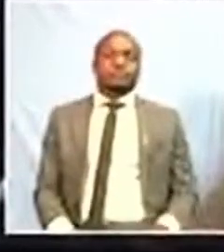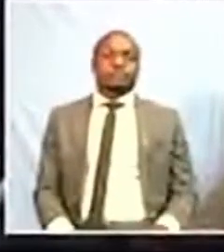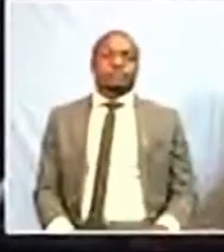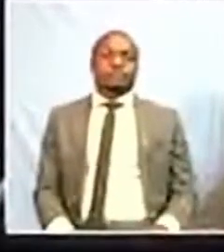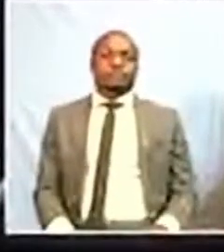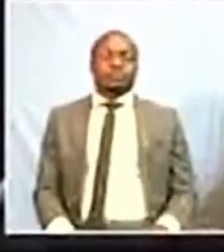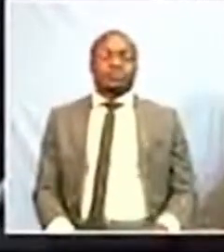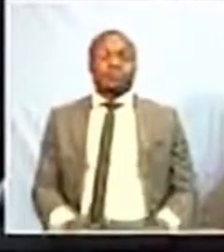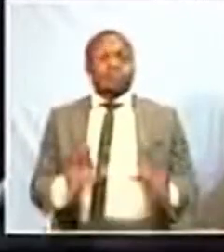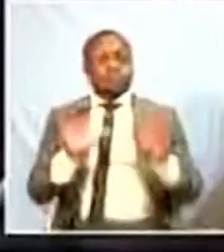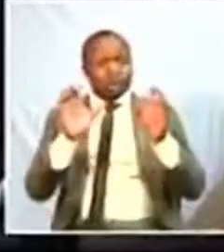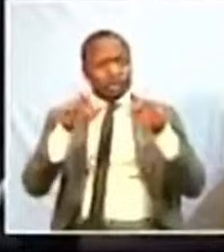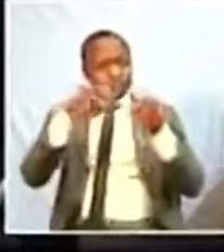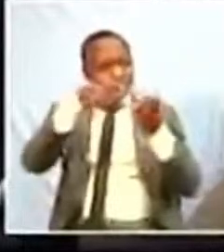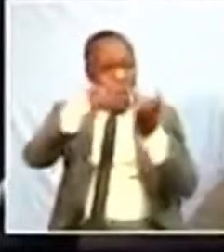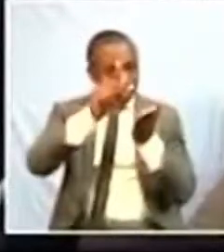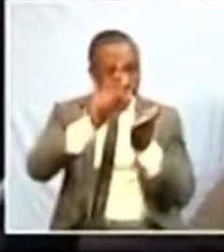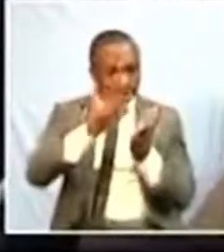So council paid